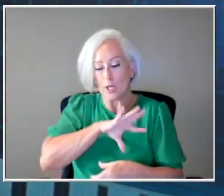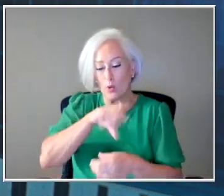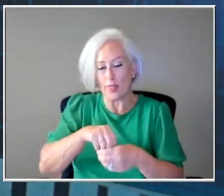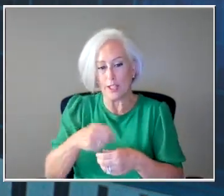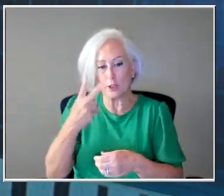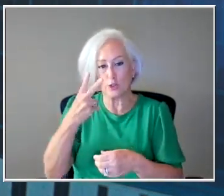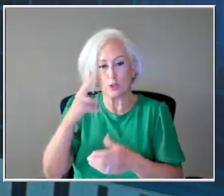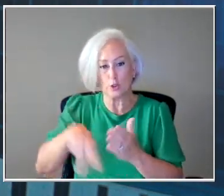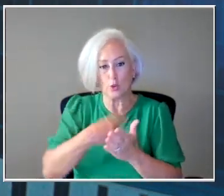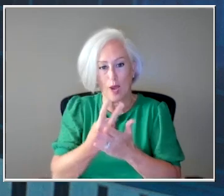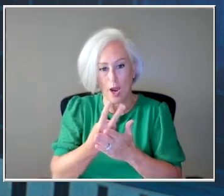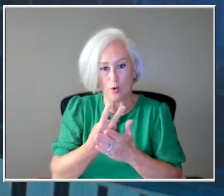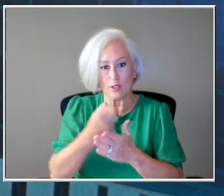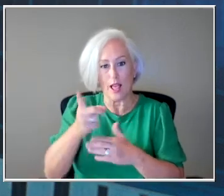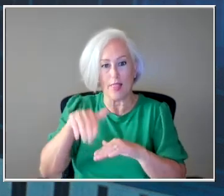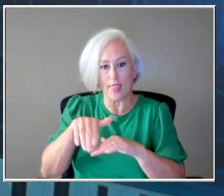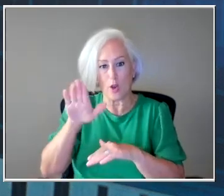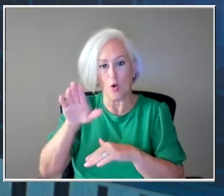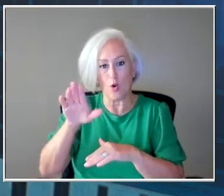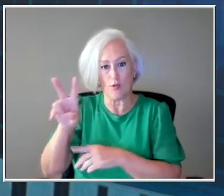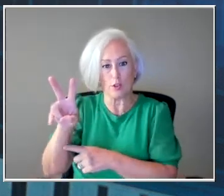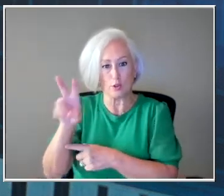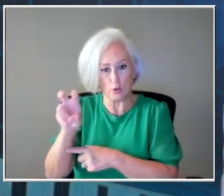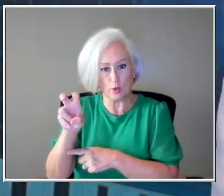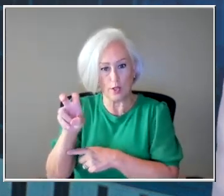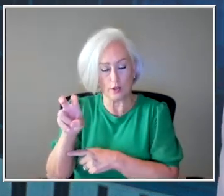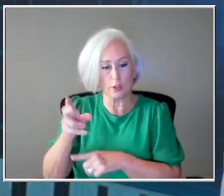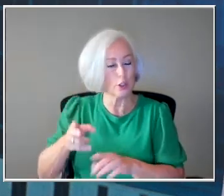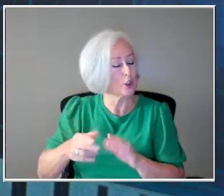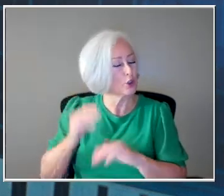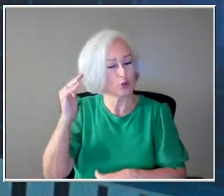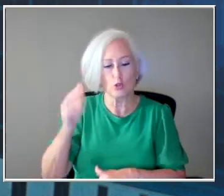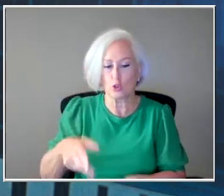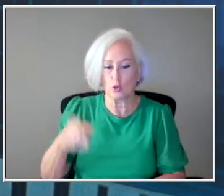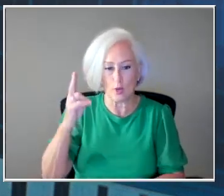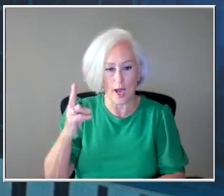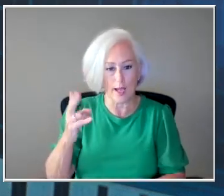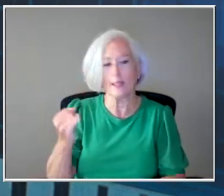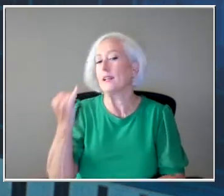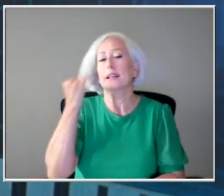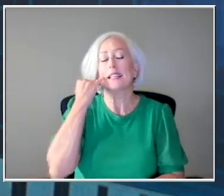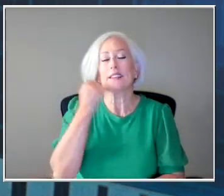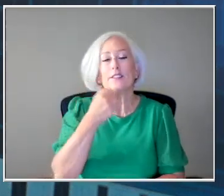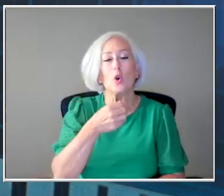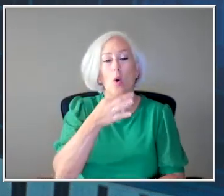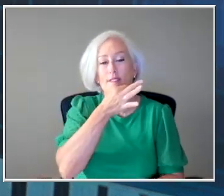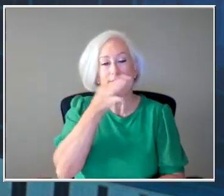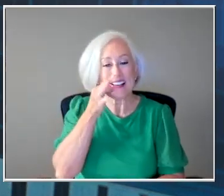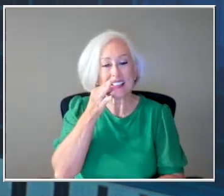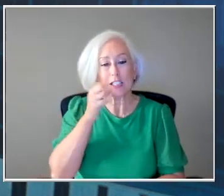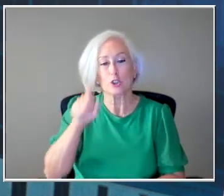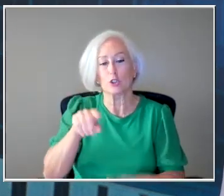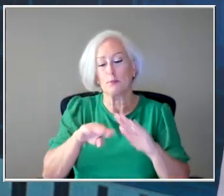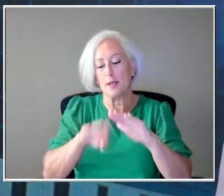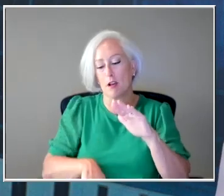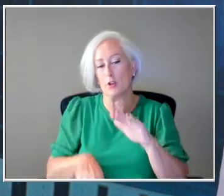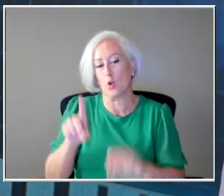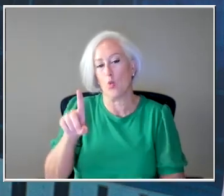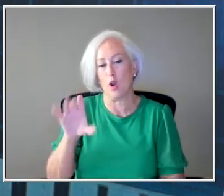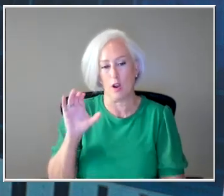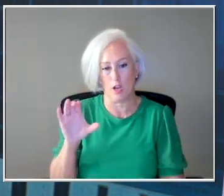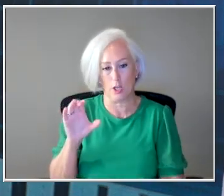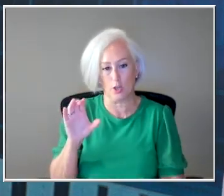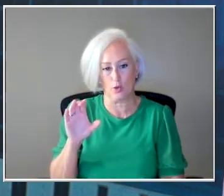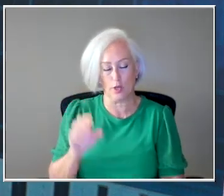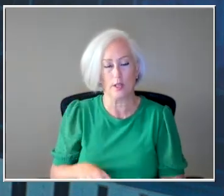above 200, that's too high. Okay. If you're fasting, it should be under 100. Same thing with triglycerides. If you ate a meal